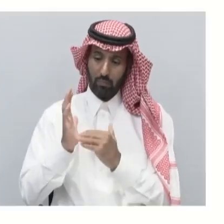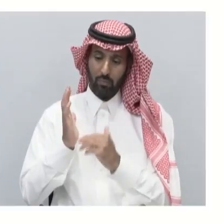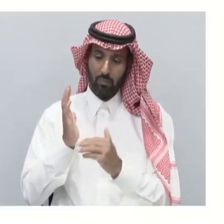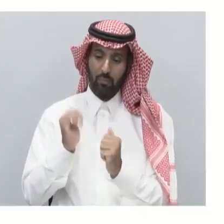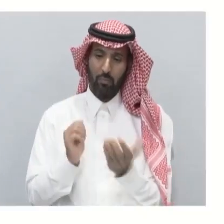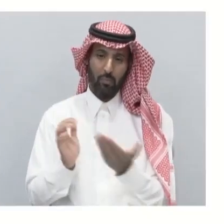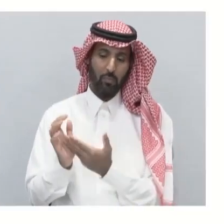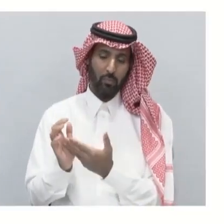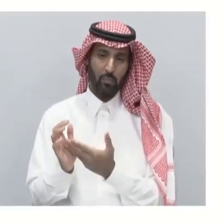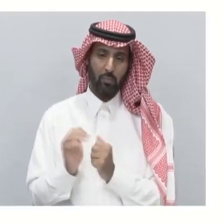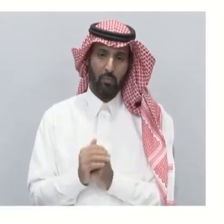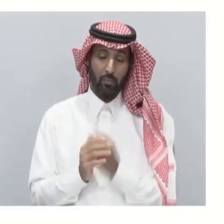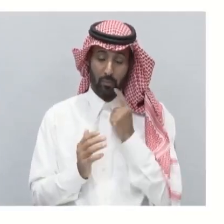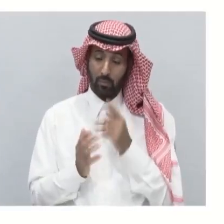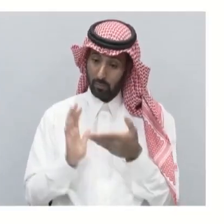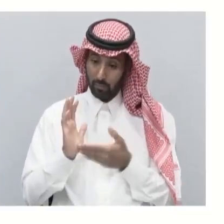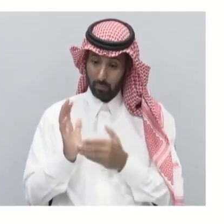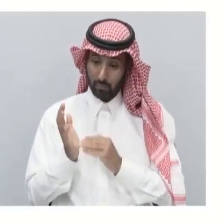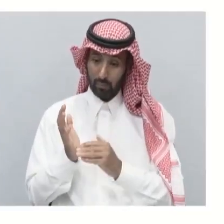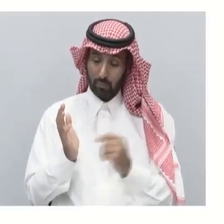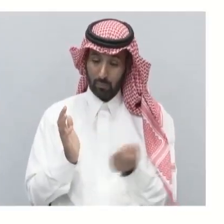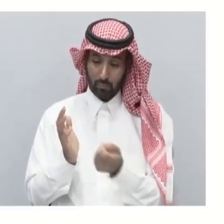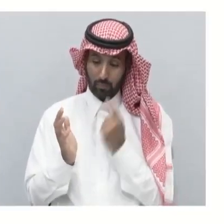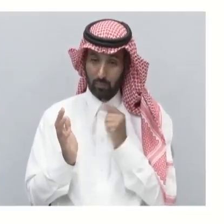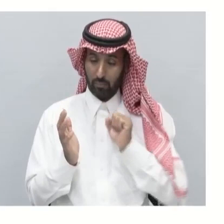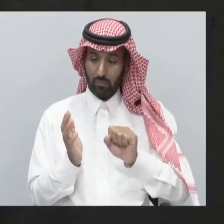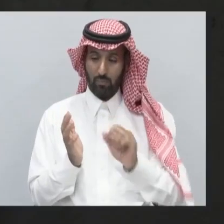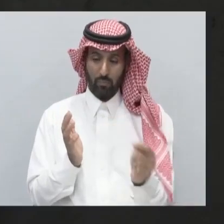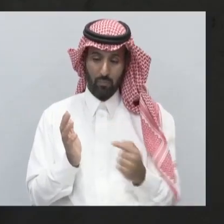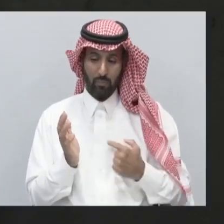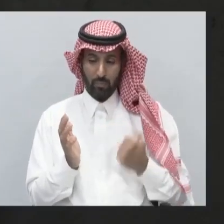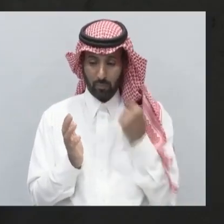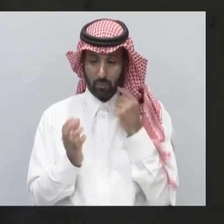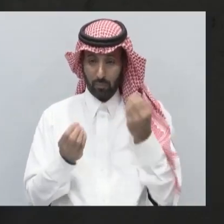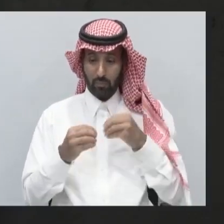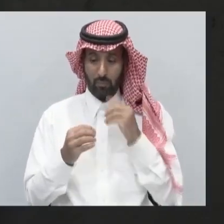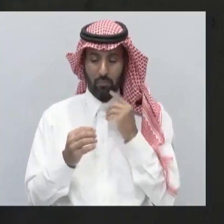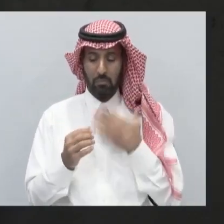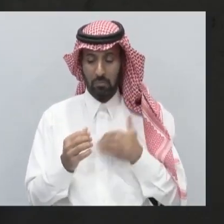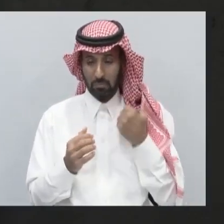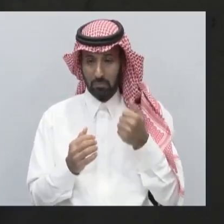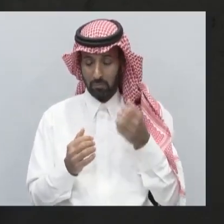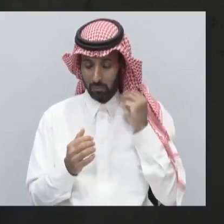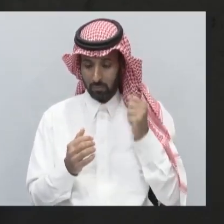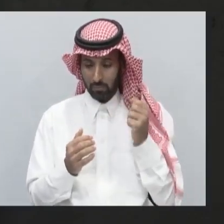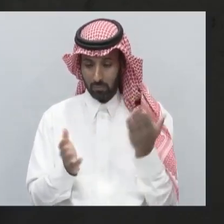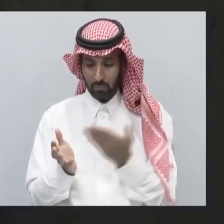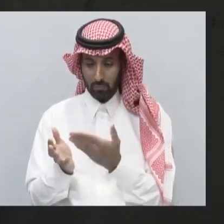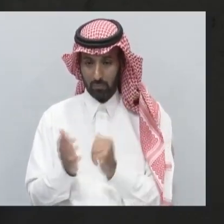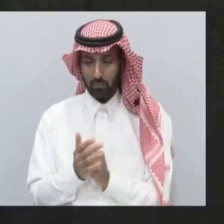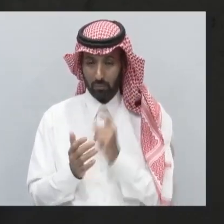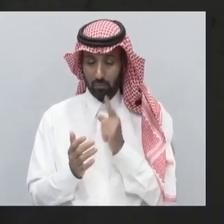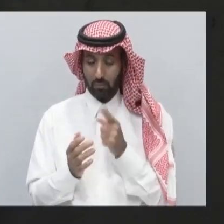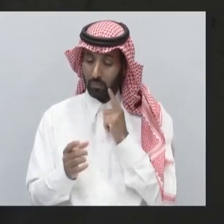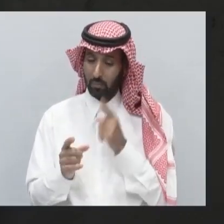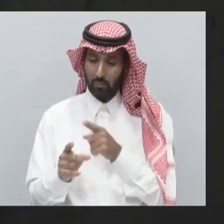lines. And by the end, you have to sign it with your name. So you will add your name by the end, based on whether it is